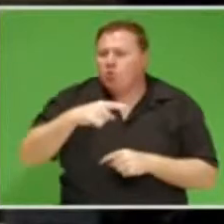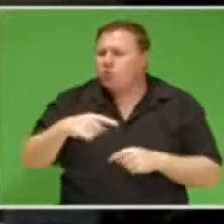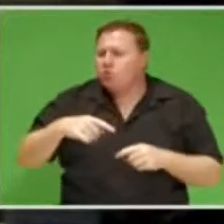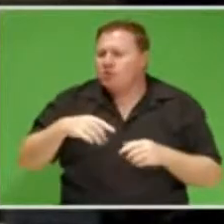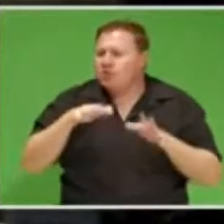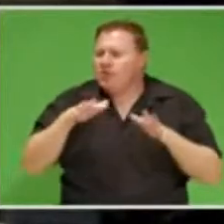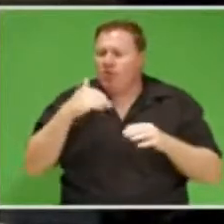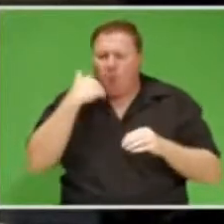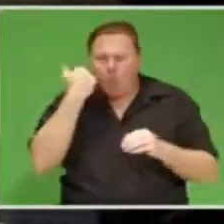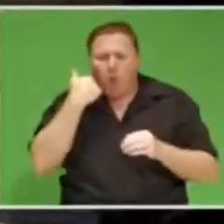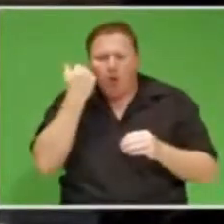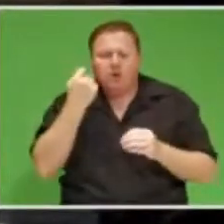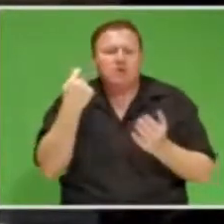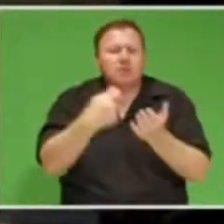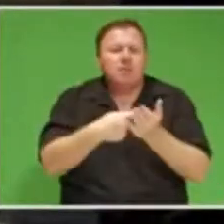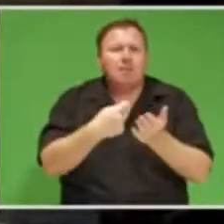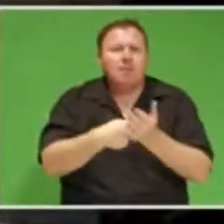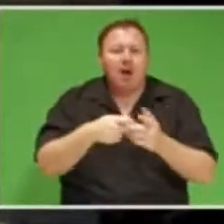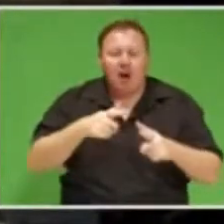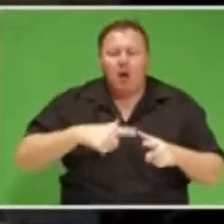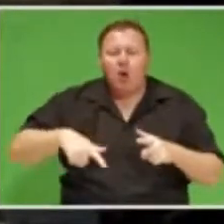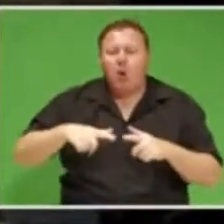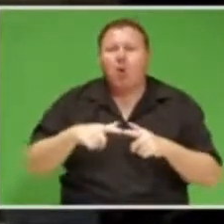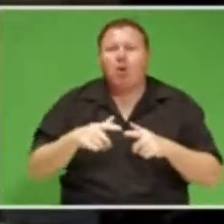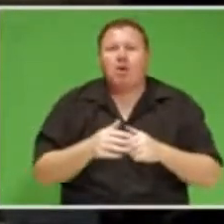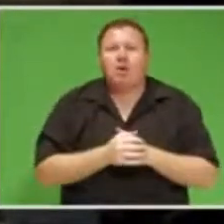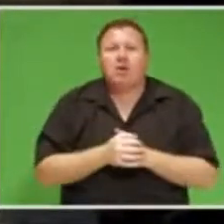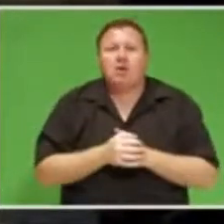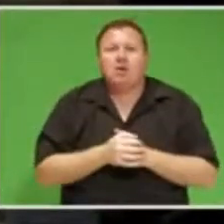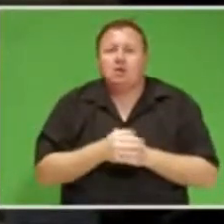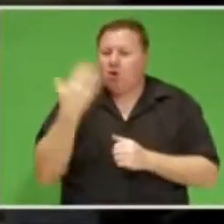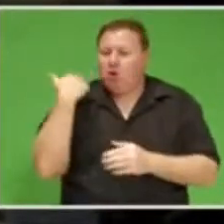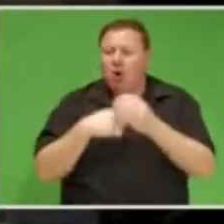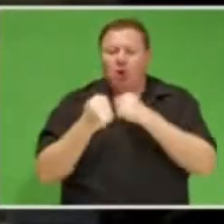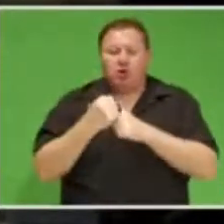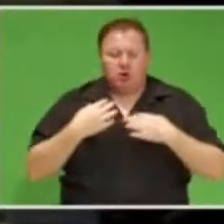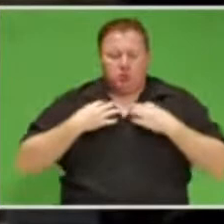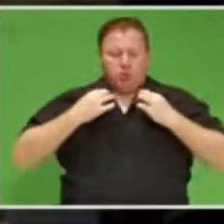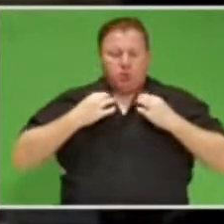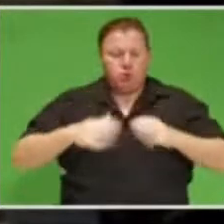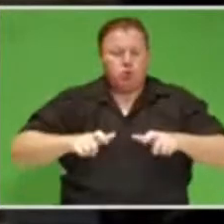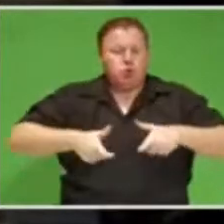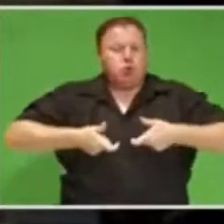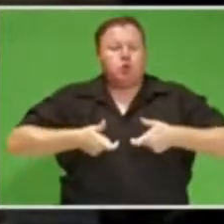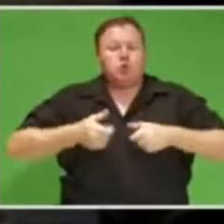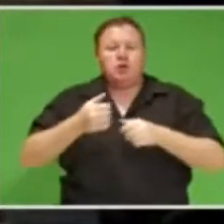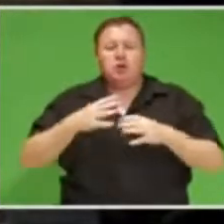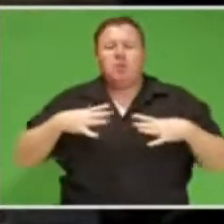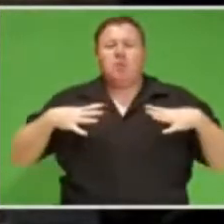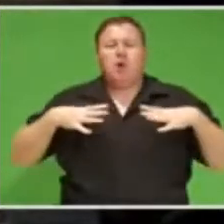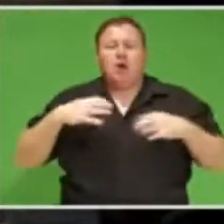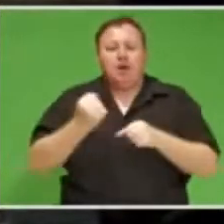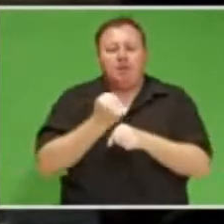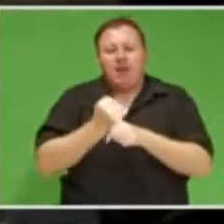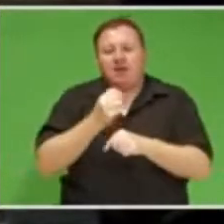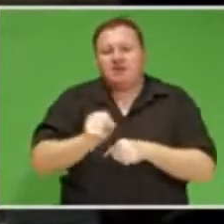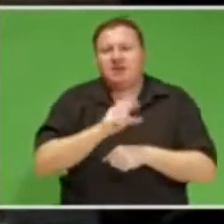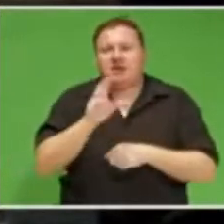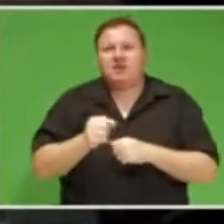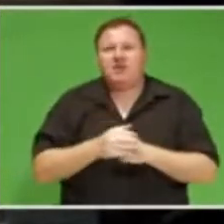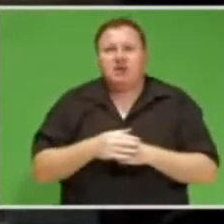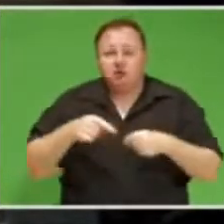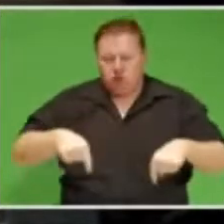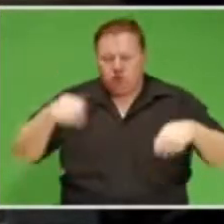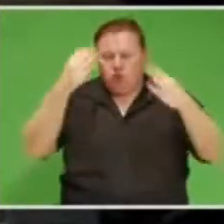I delivered the State of the Nation address wearing a suit and shoes proudly made in South Africa. This